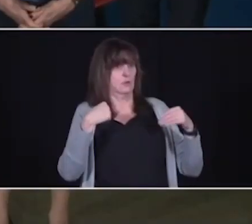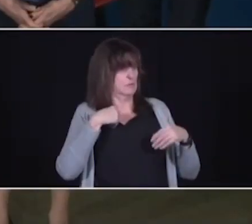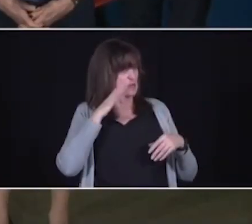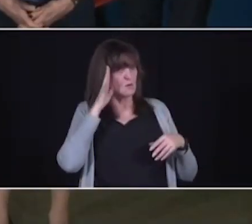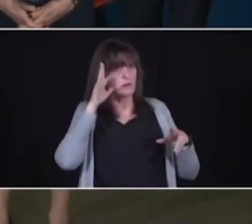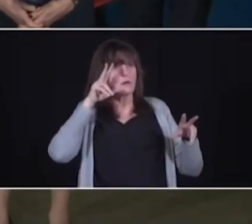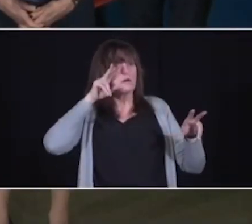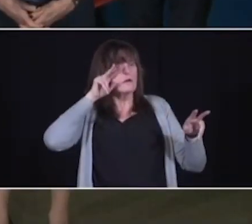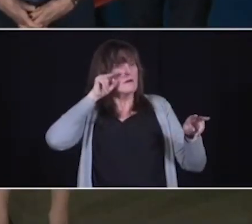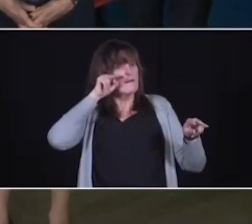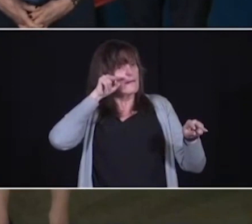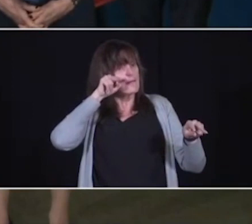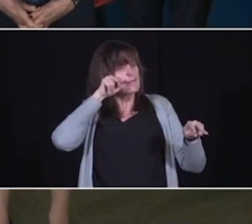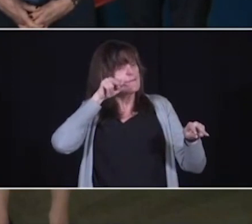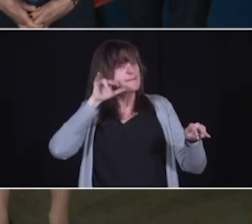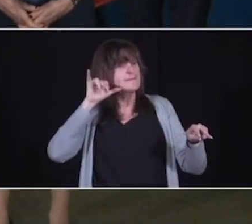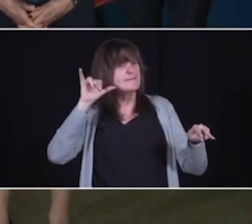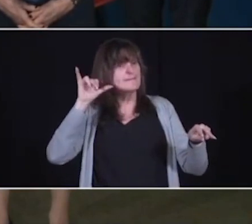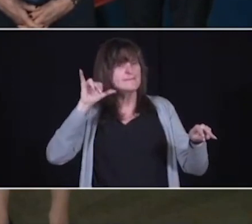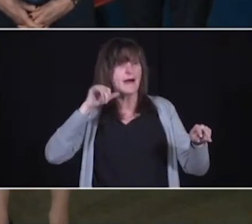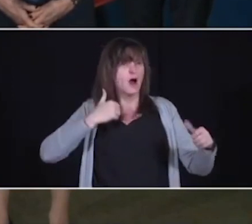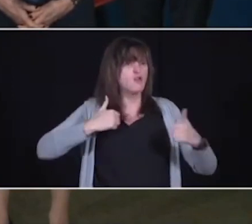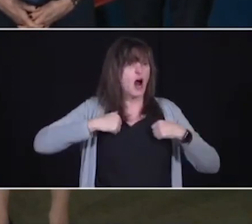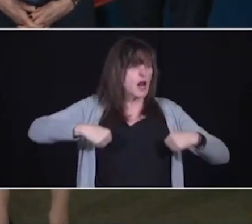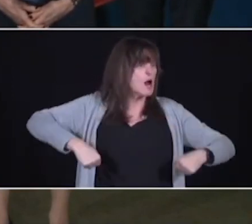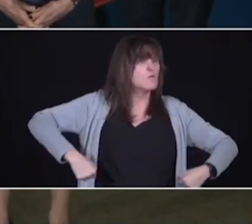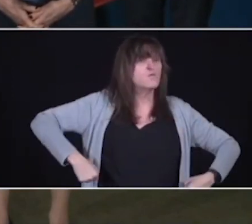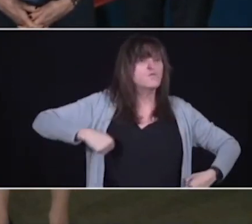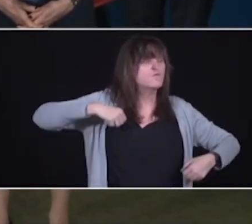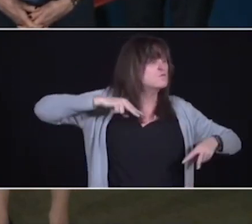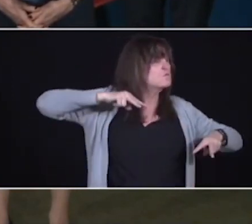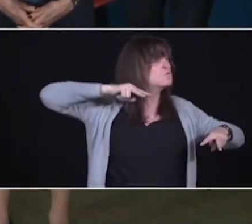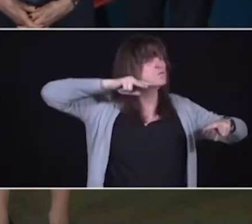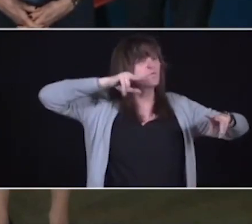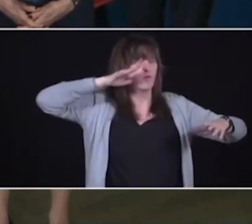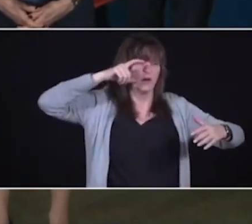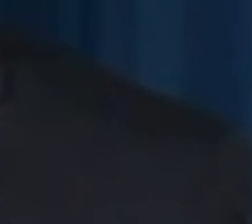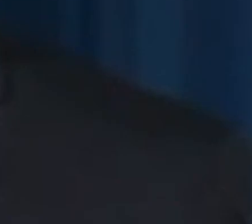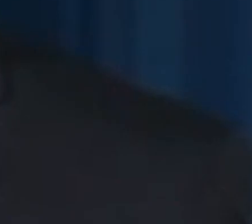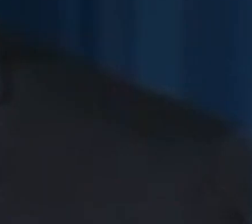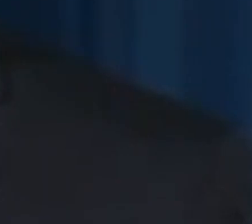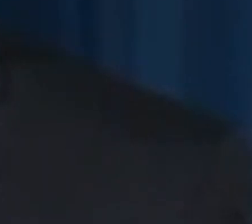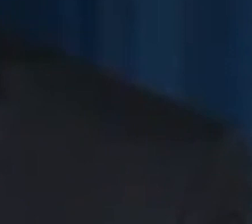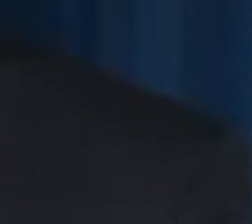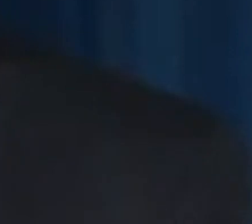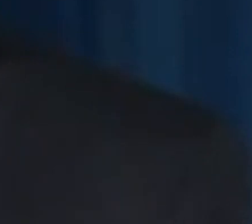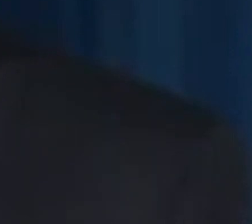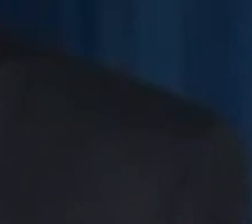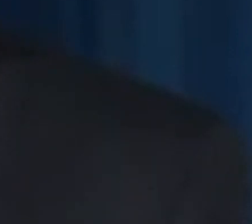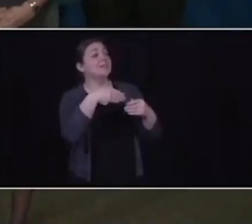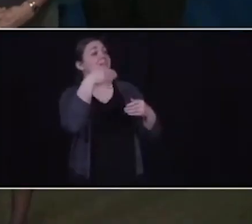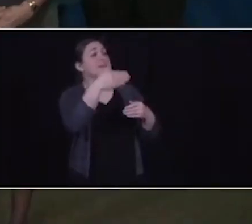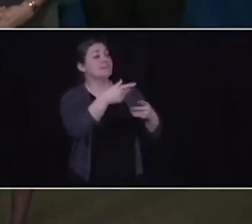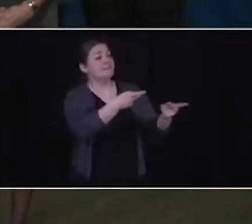If they aren't following the protocols, they aren't following the guidelines, if they don't have 50% only in the stores, there's going to be